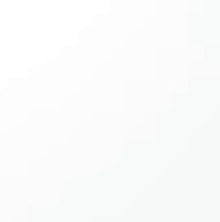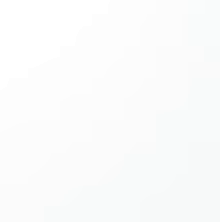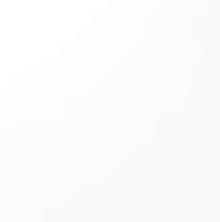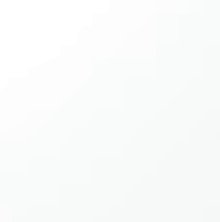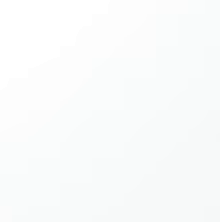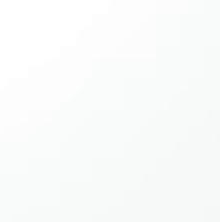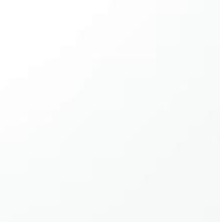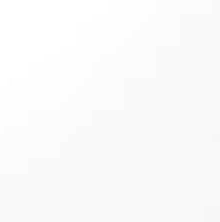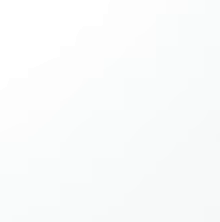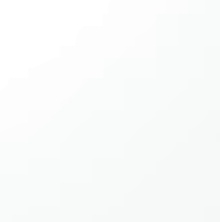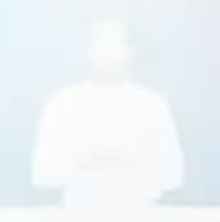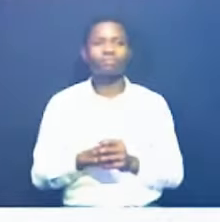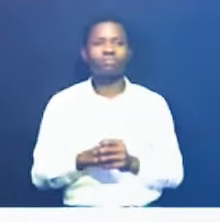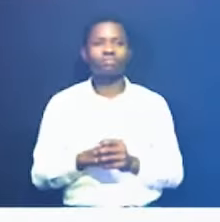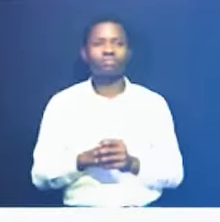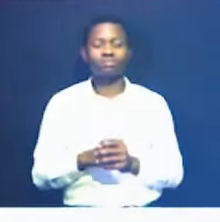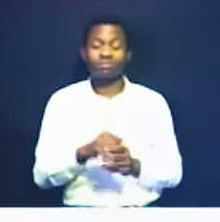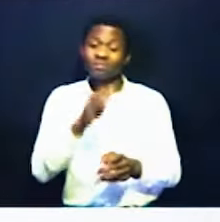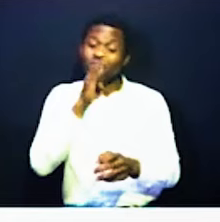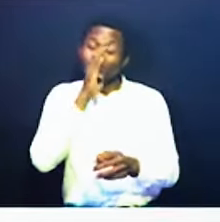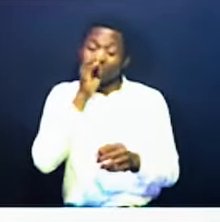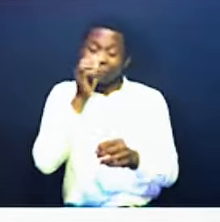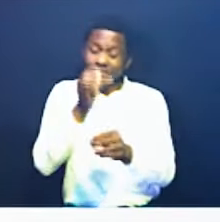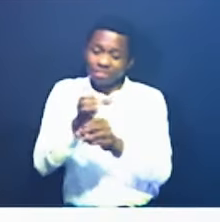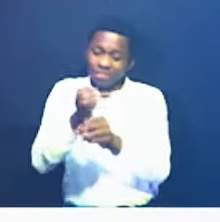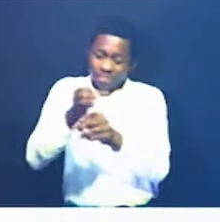Be careful what you call